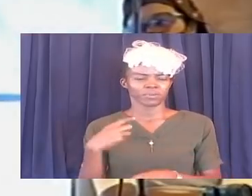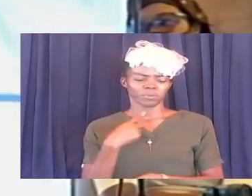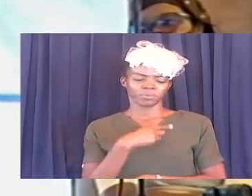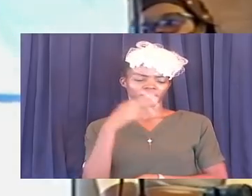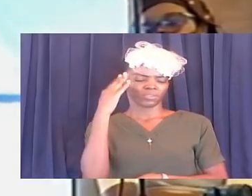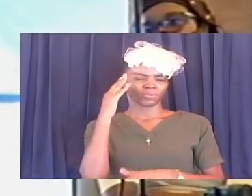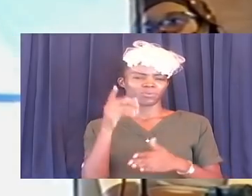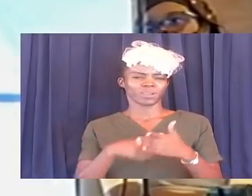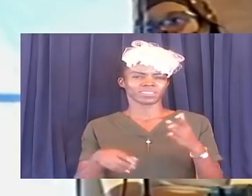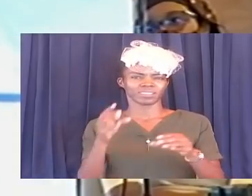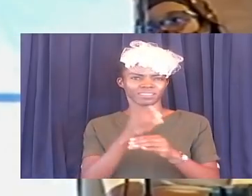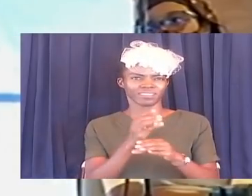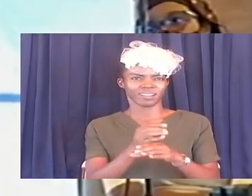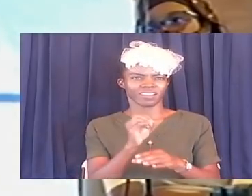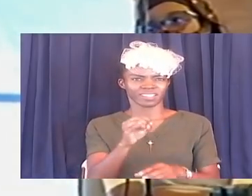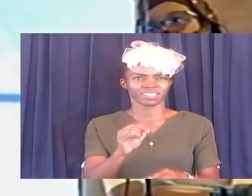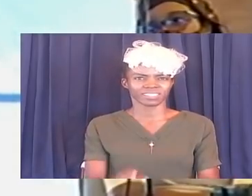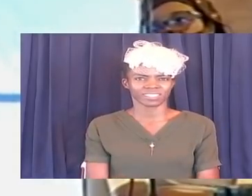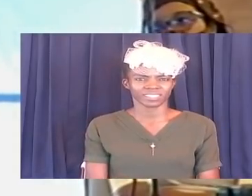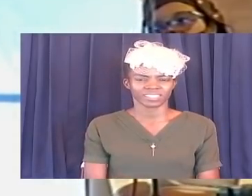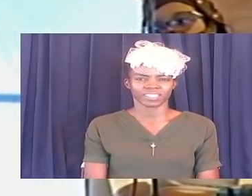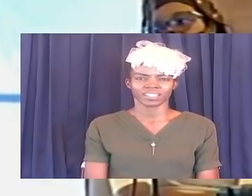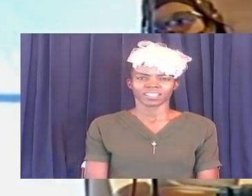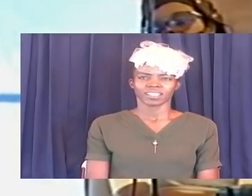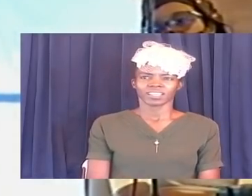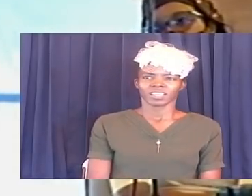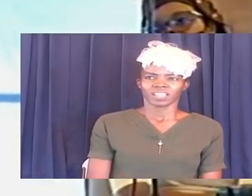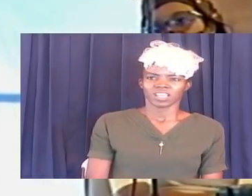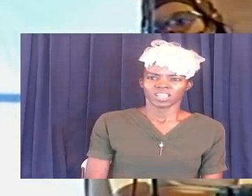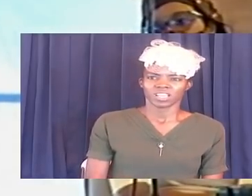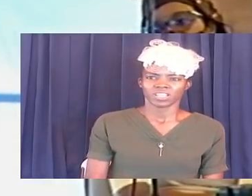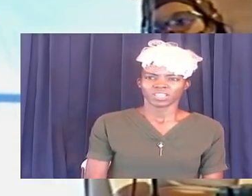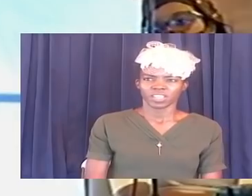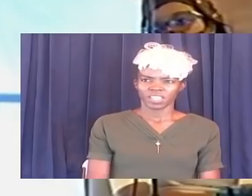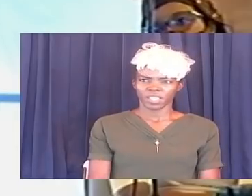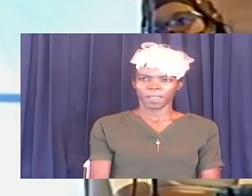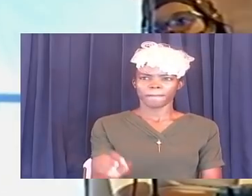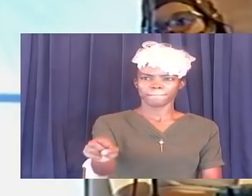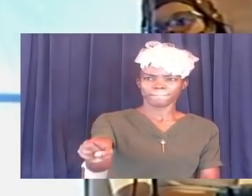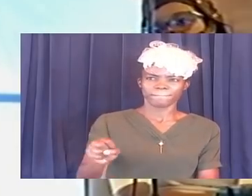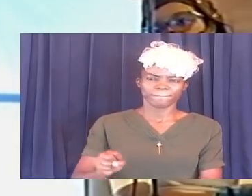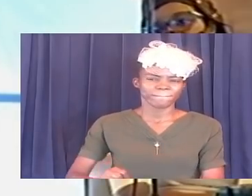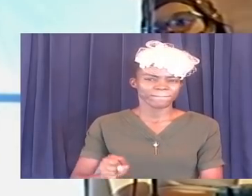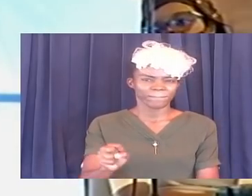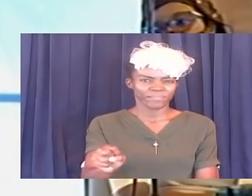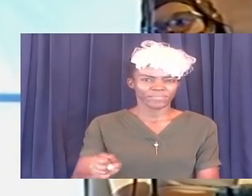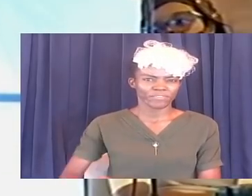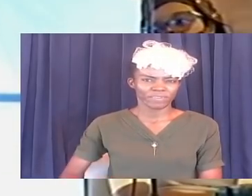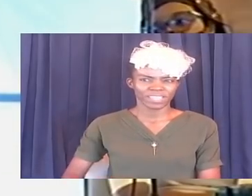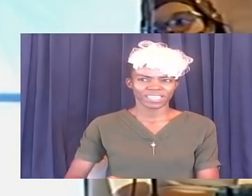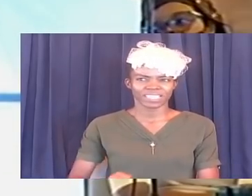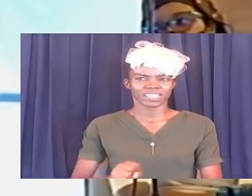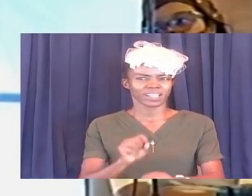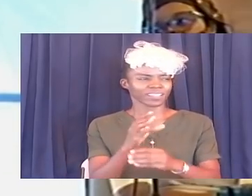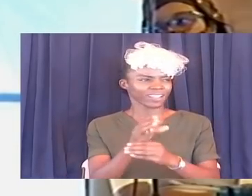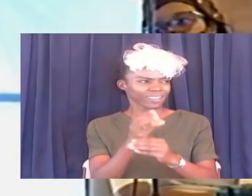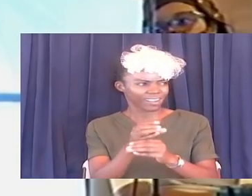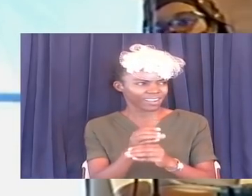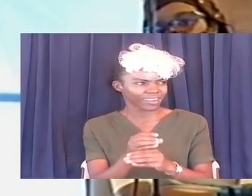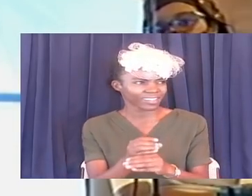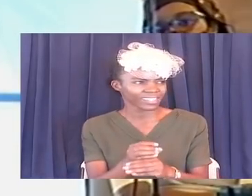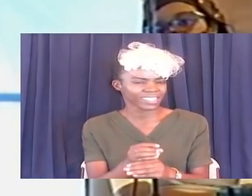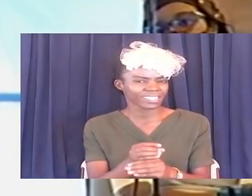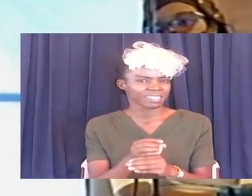Within a car, for a brake to operate, we have what is called a master cylinder. And it says that